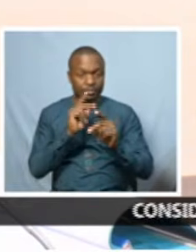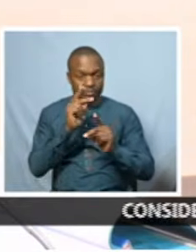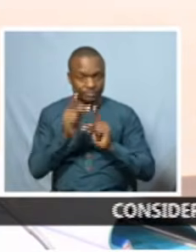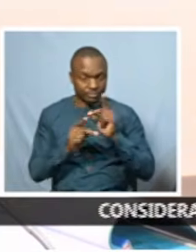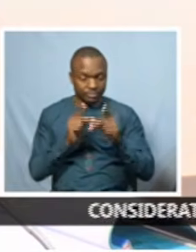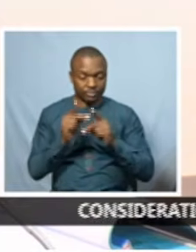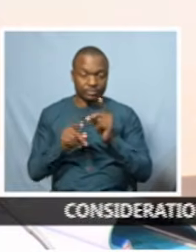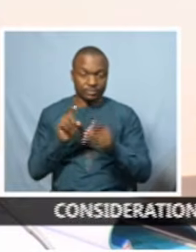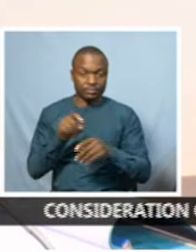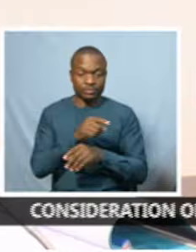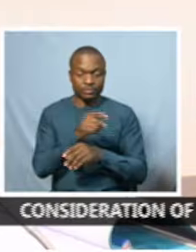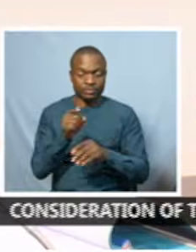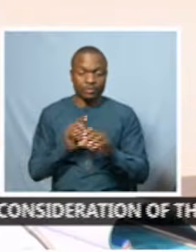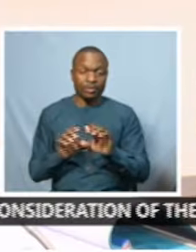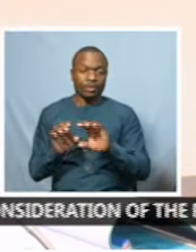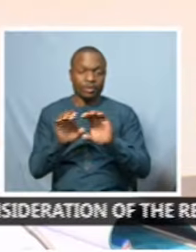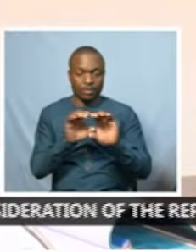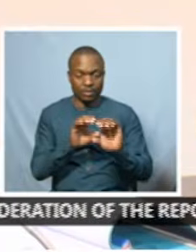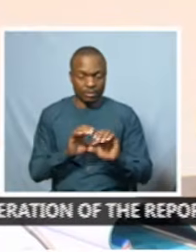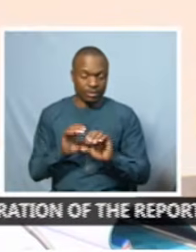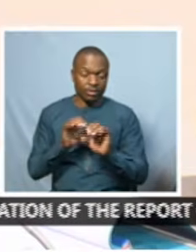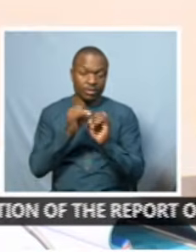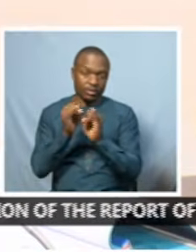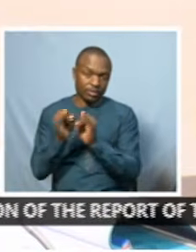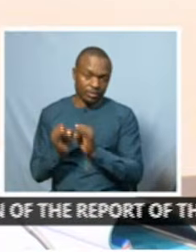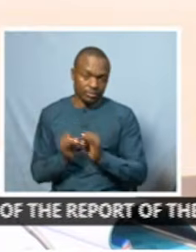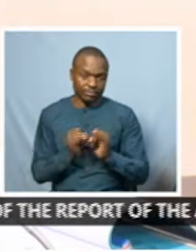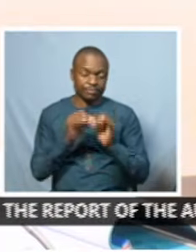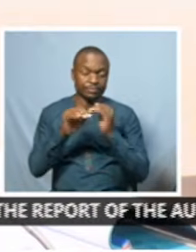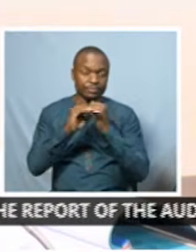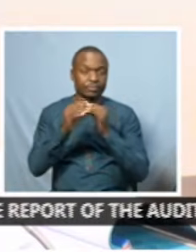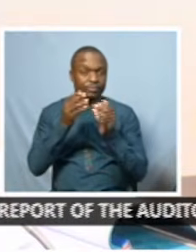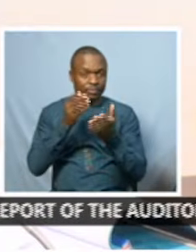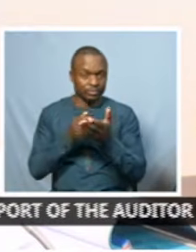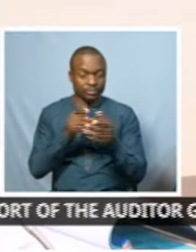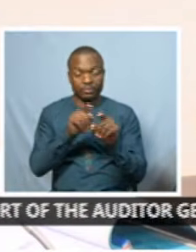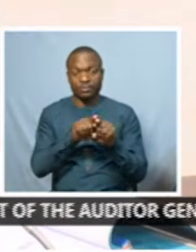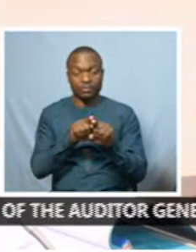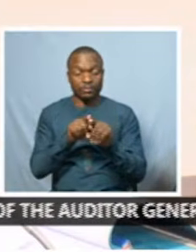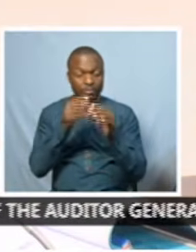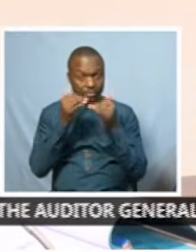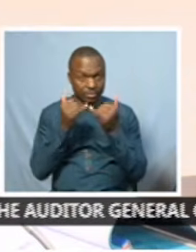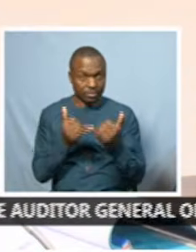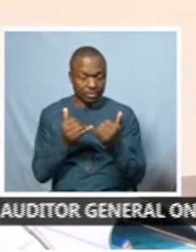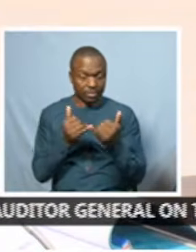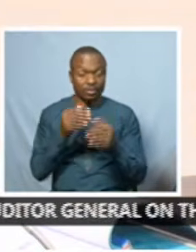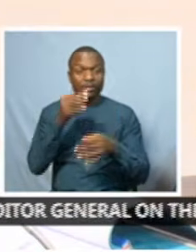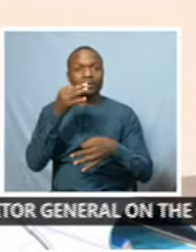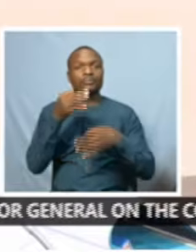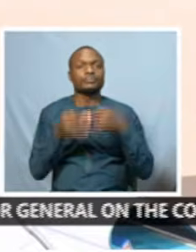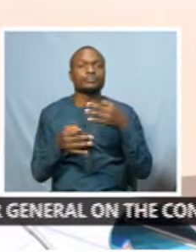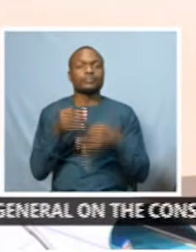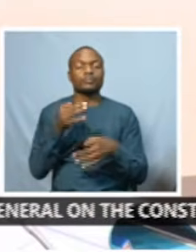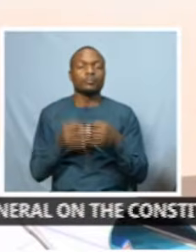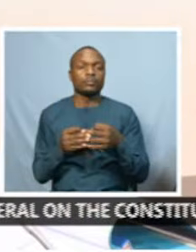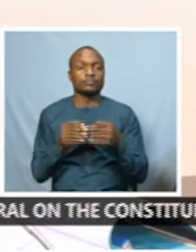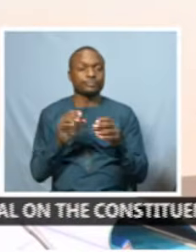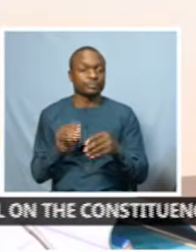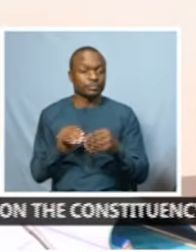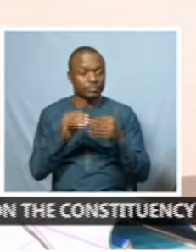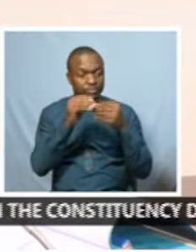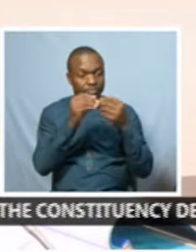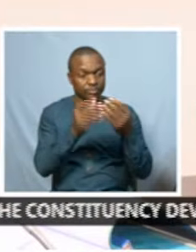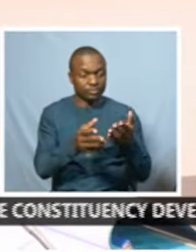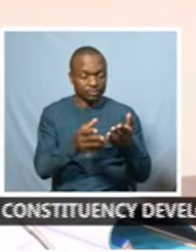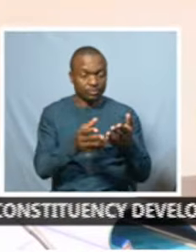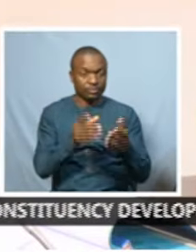required for them to get to implementation stage. So these now were, even if we reallocated and